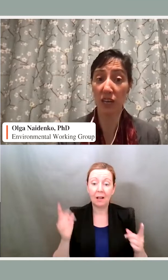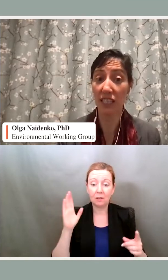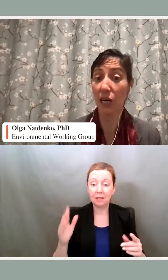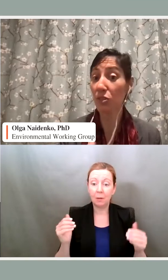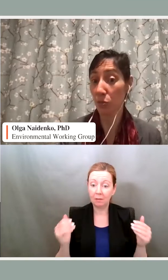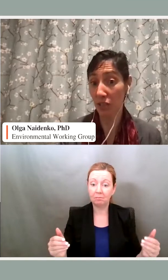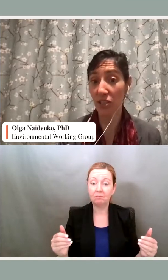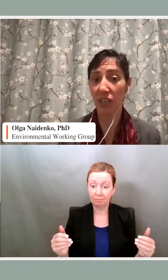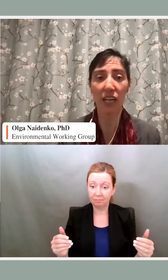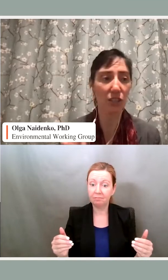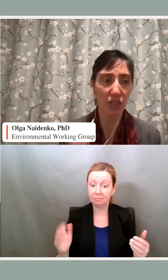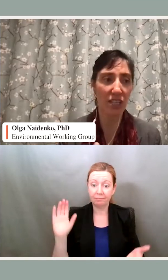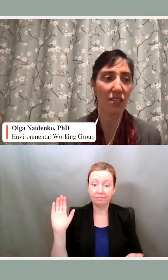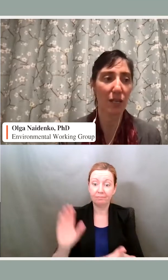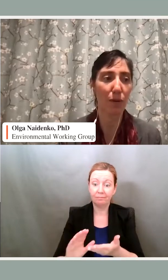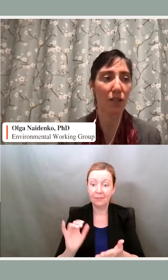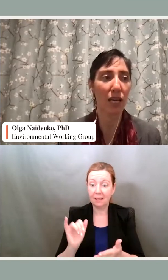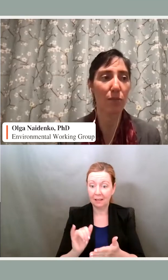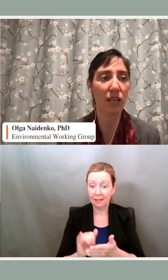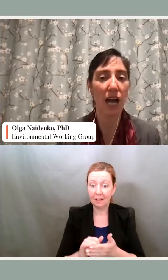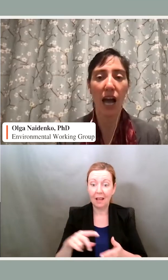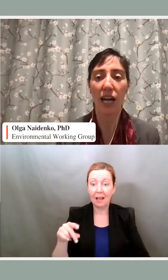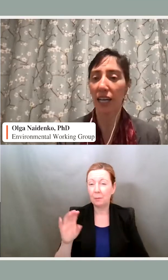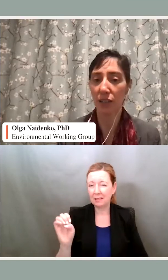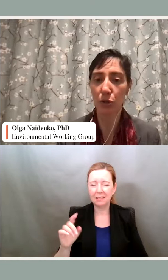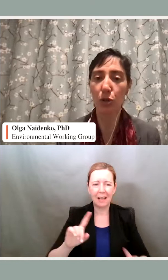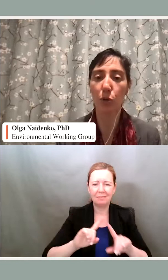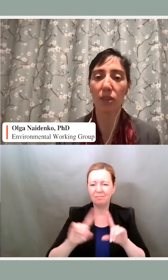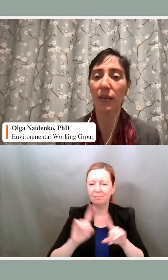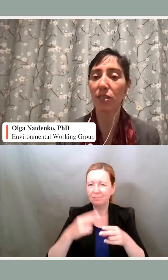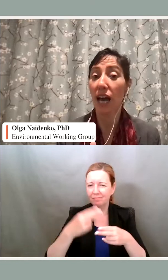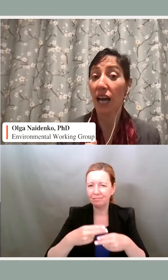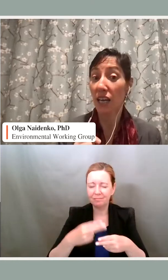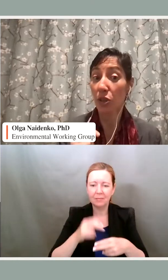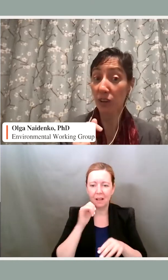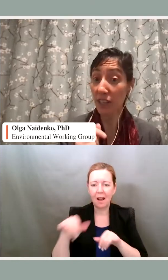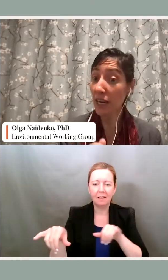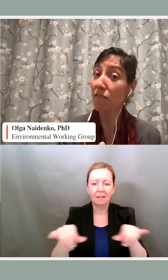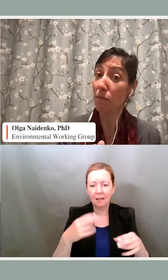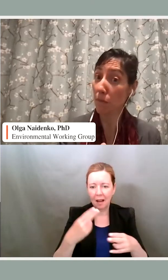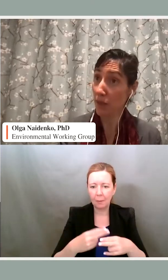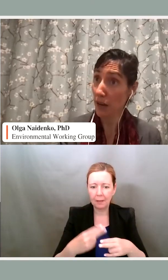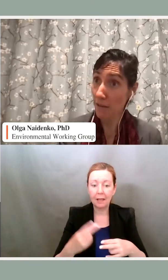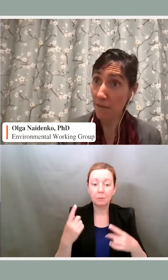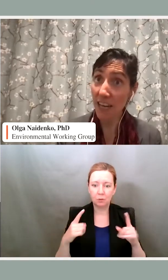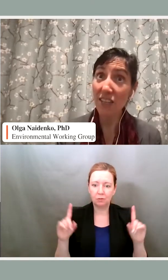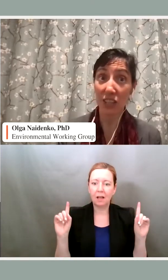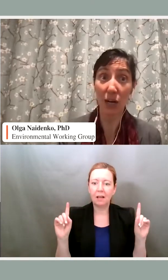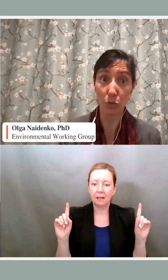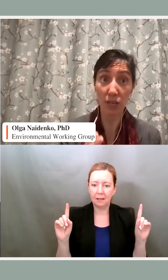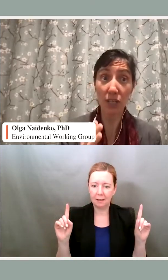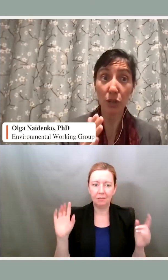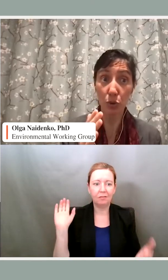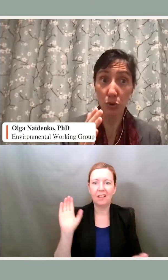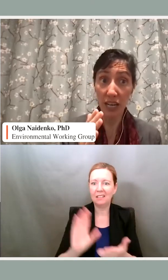to phase out this pesticide Dactyl. It has some other names, again, not common names, to finally phase it